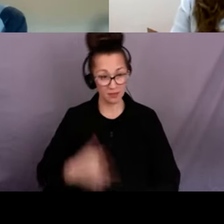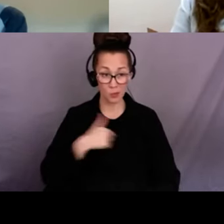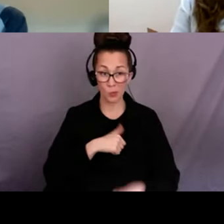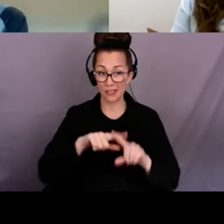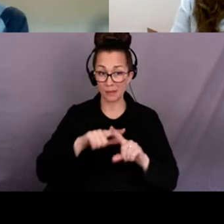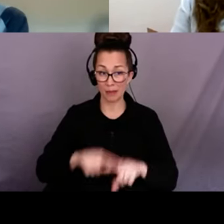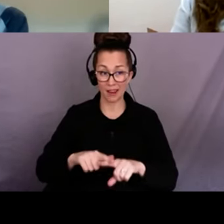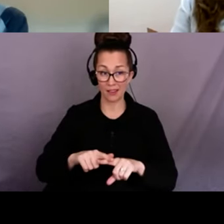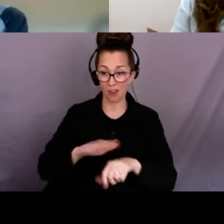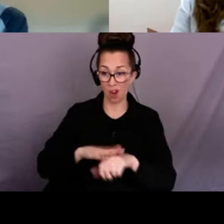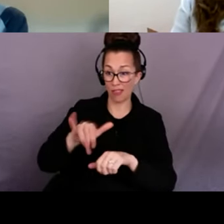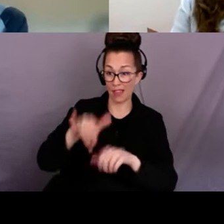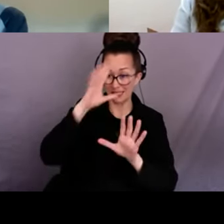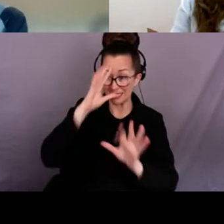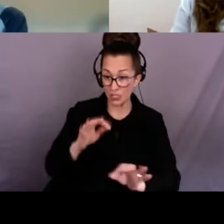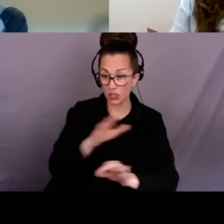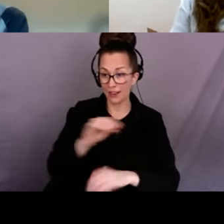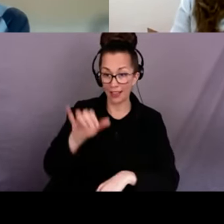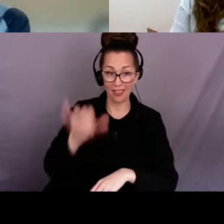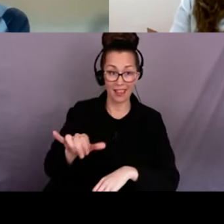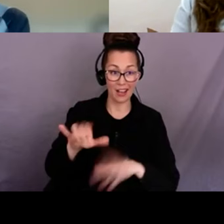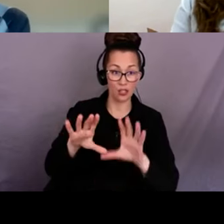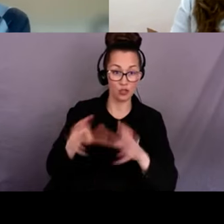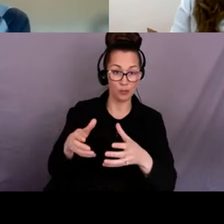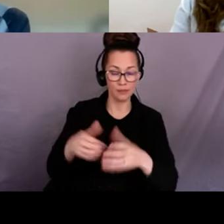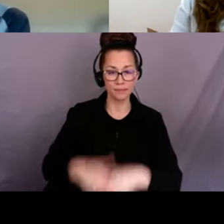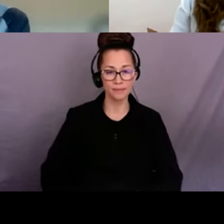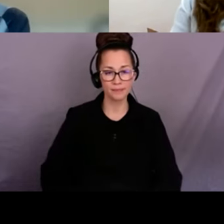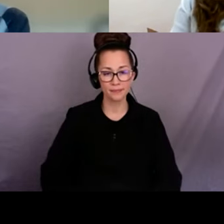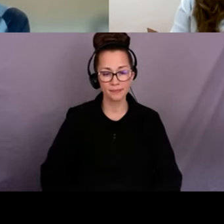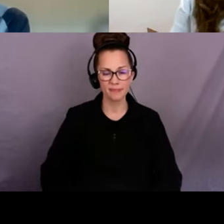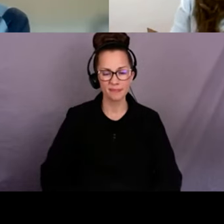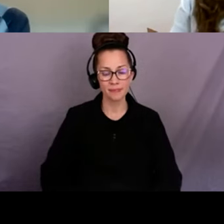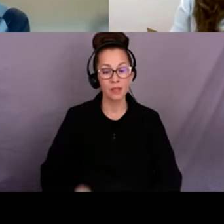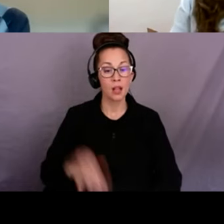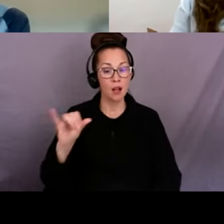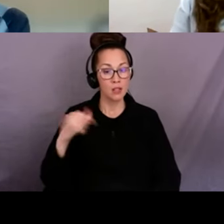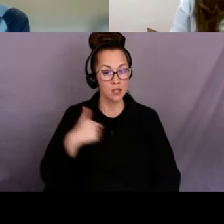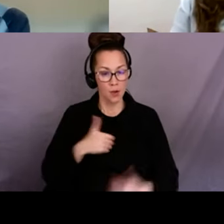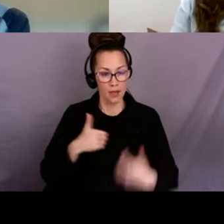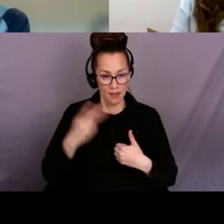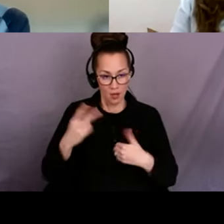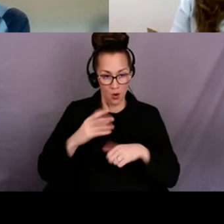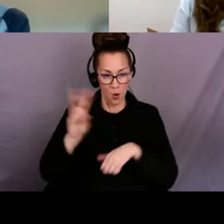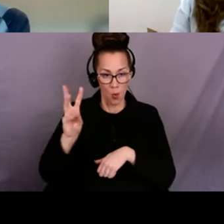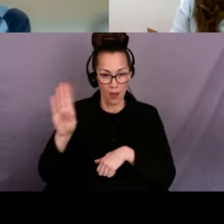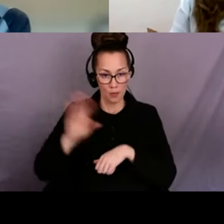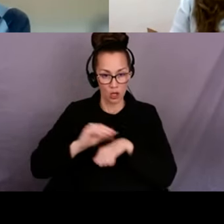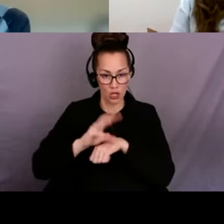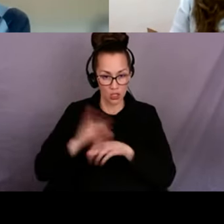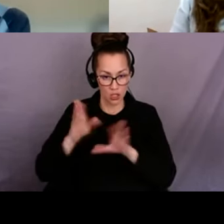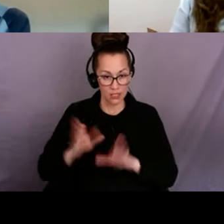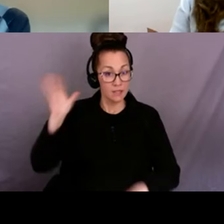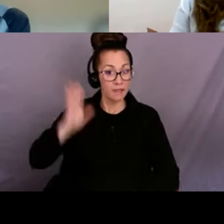them fundamentally because they are our eyes and ears. We also have two Willowbrook consultants who were formerly employed